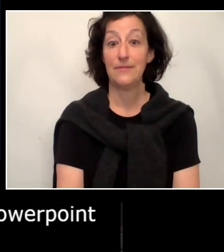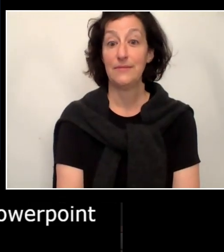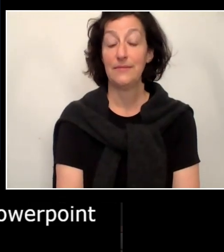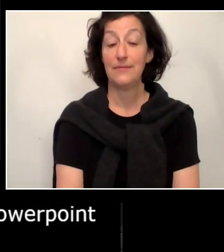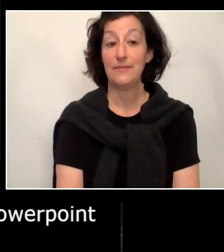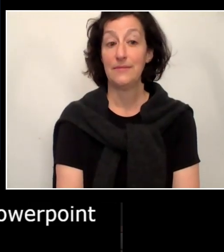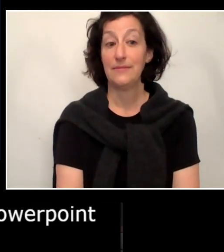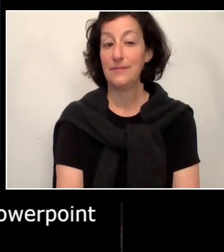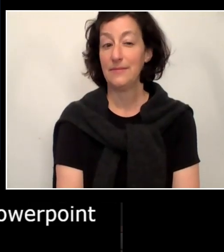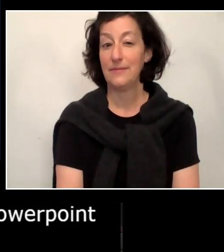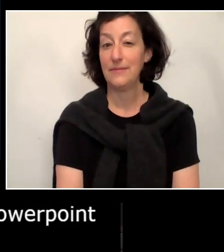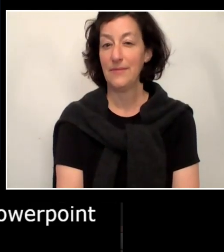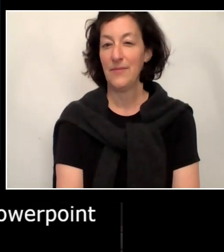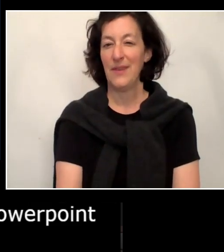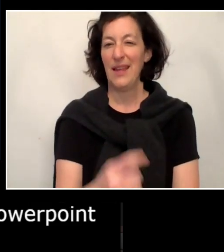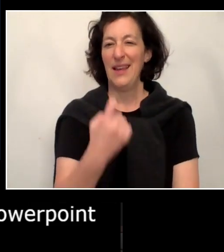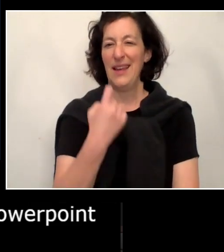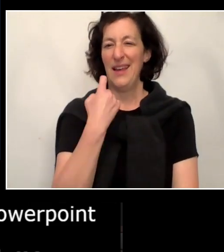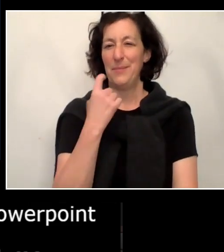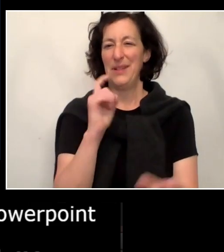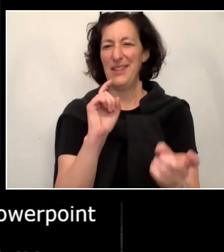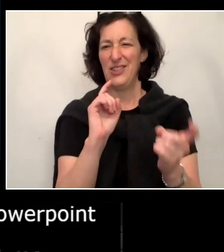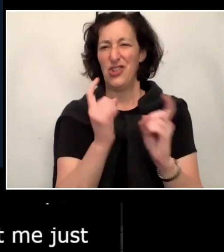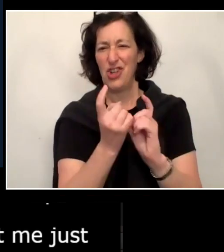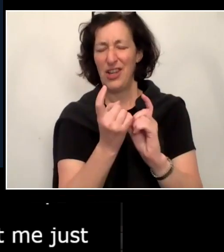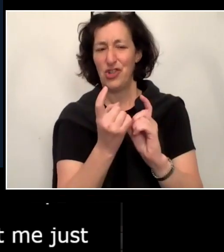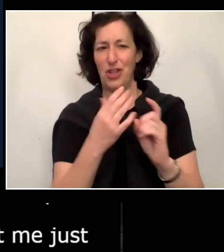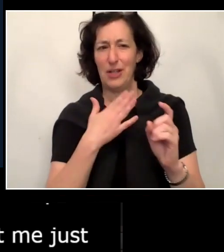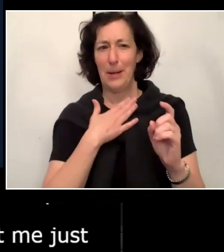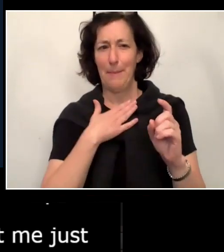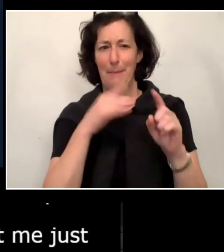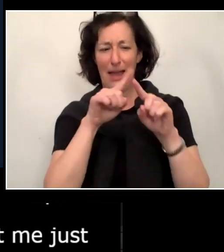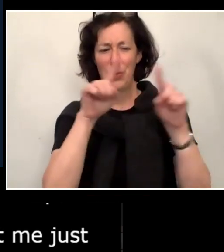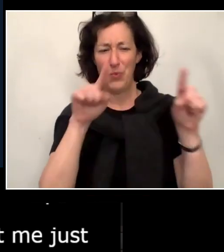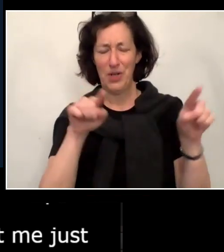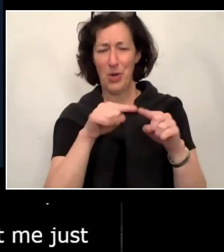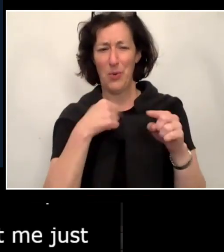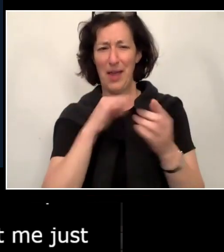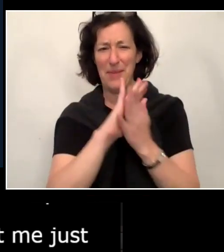Let me just resize my window. Suddenly my window got very small here.